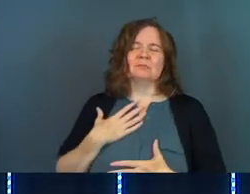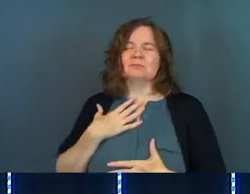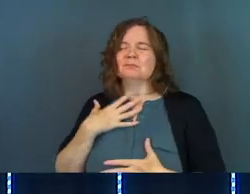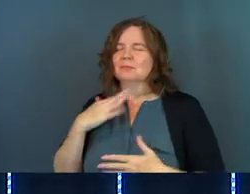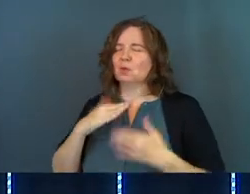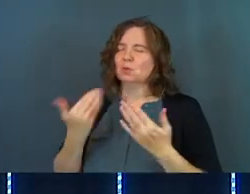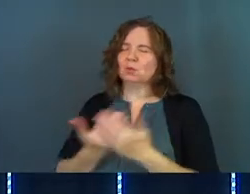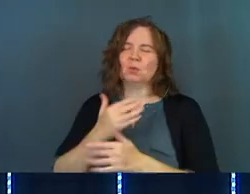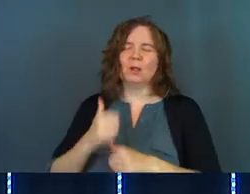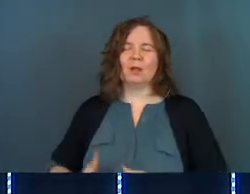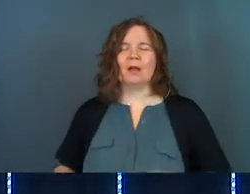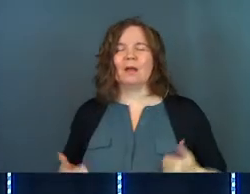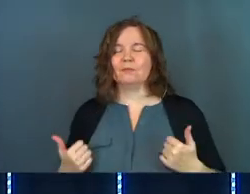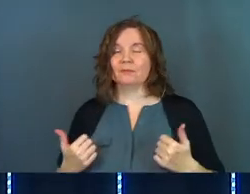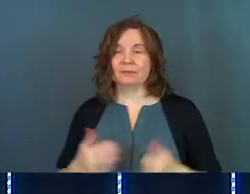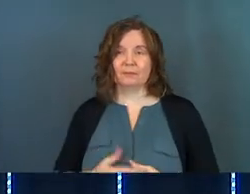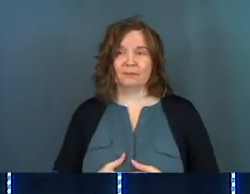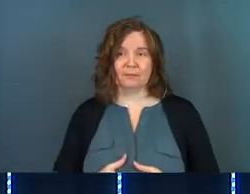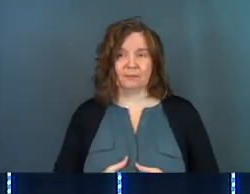gosh, it's a whole new life.